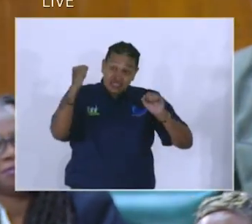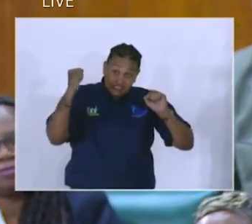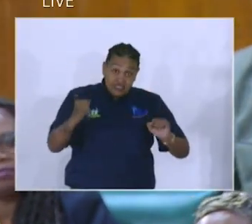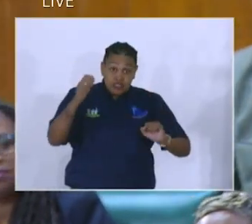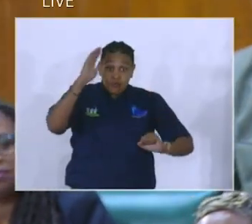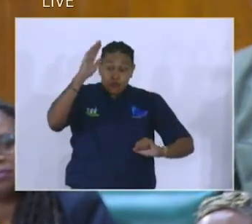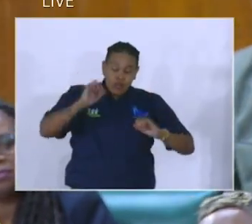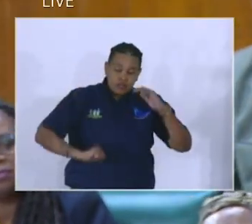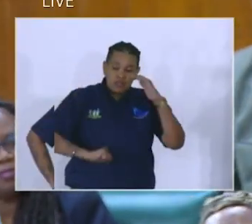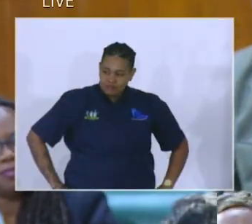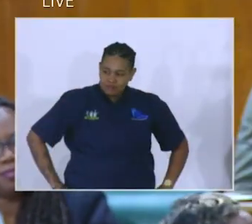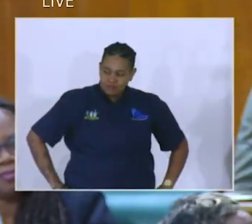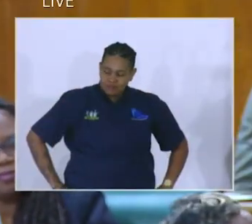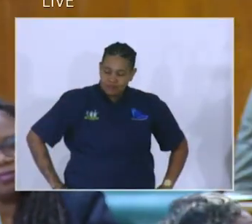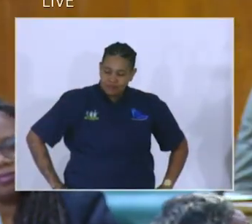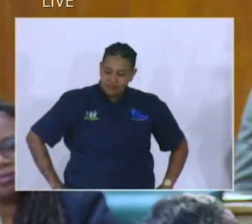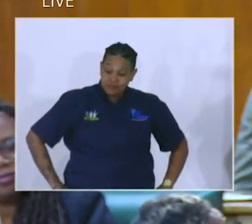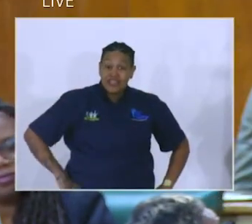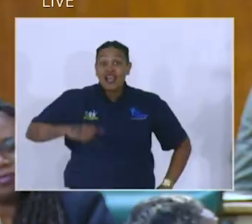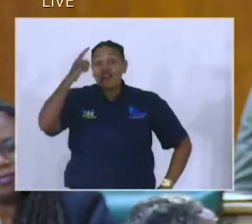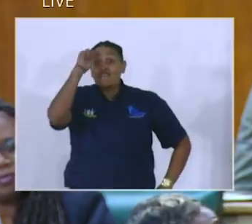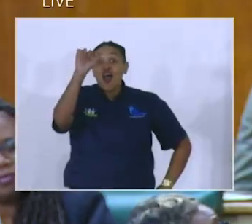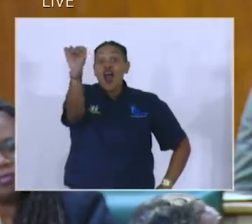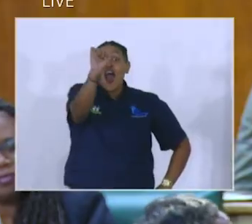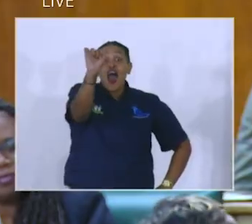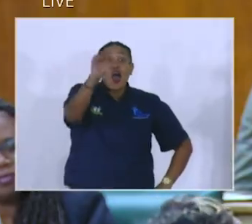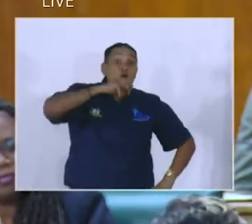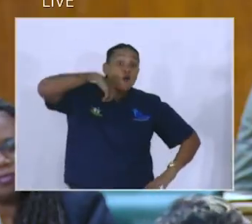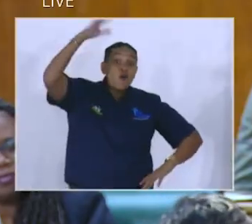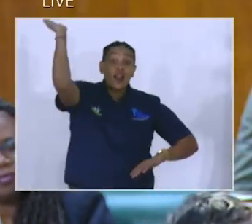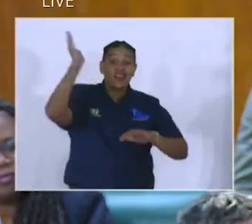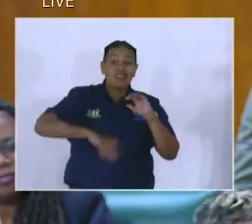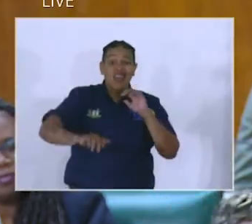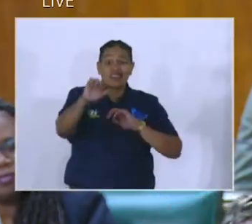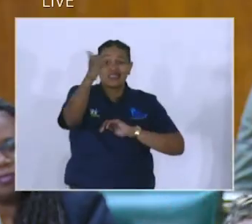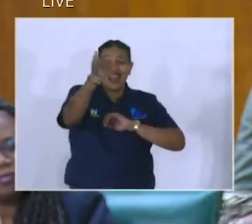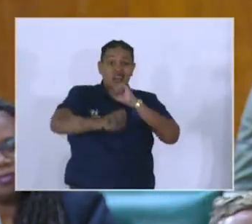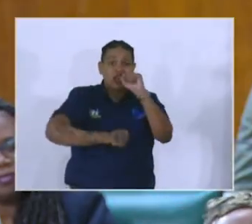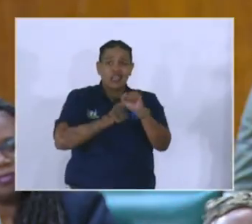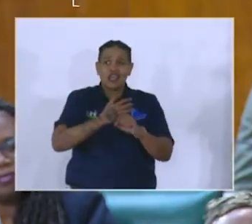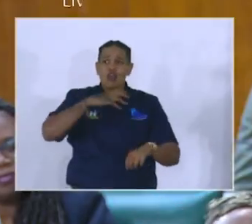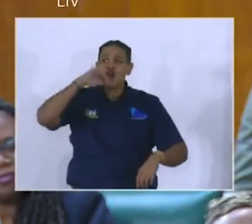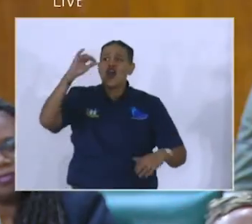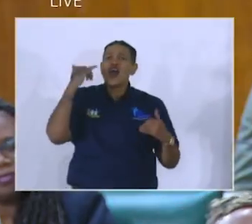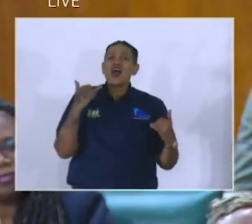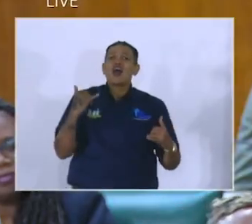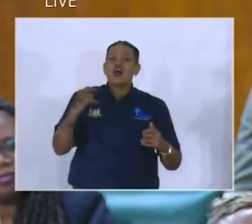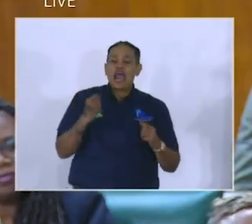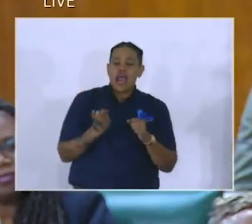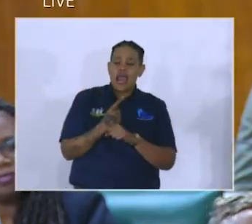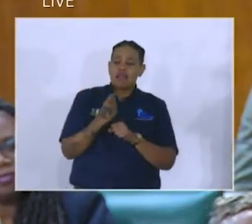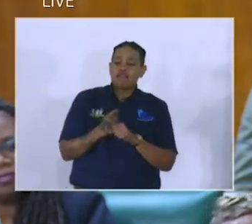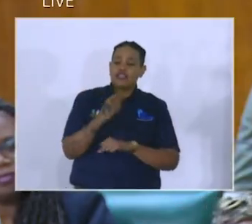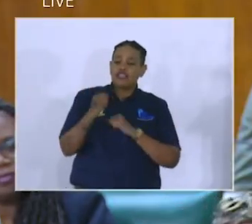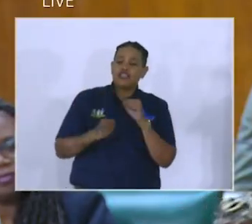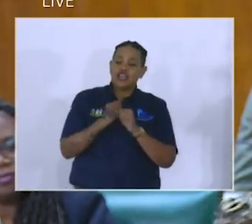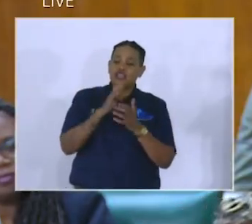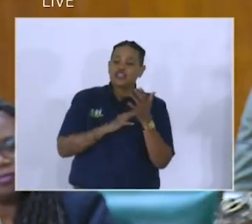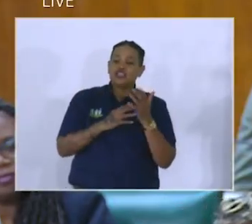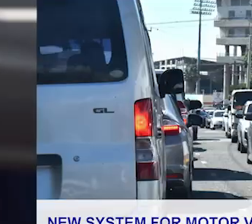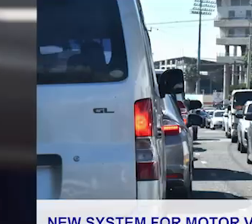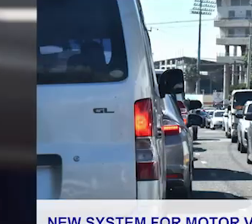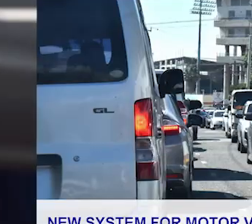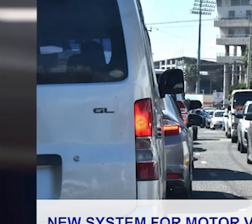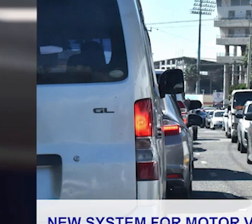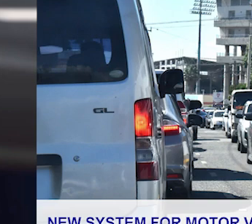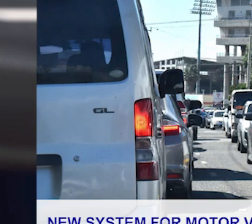will be 3 years. For vehicles older than 10 years, the current yearly renewal schedule will